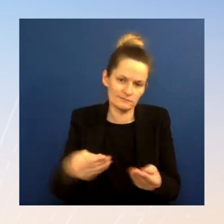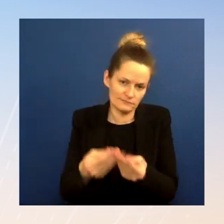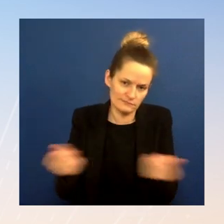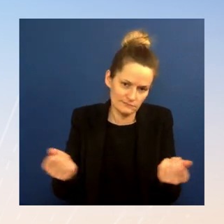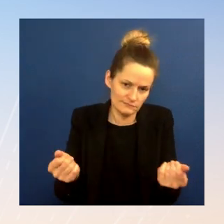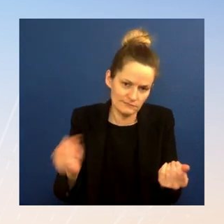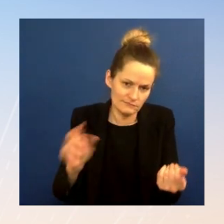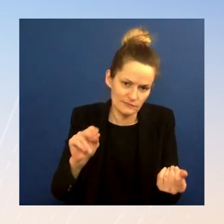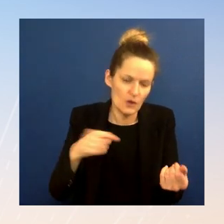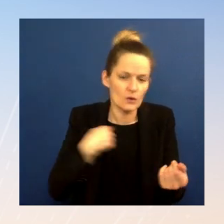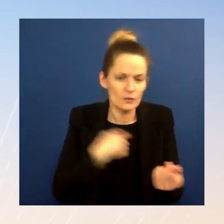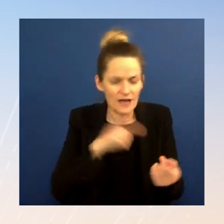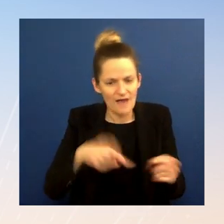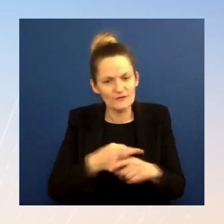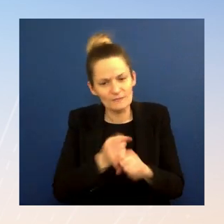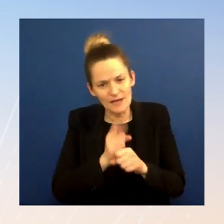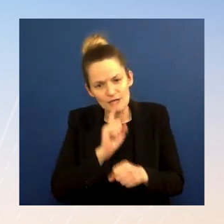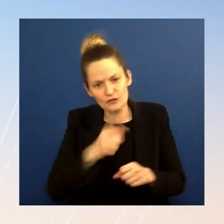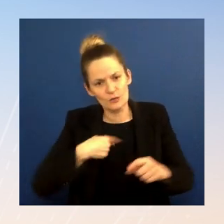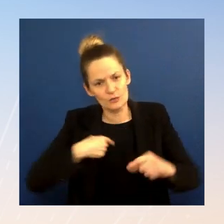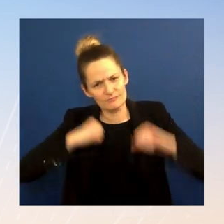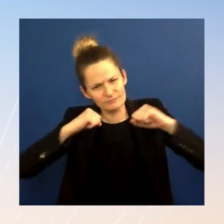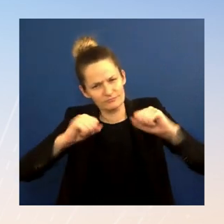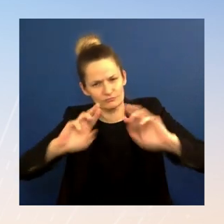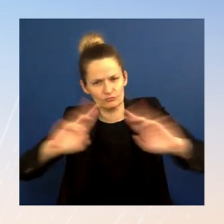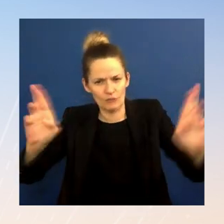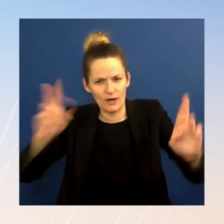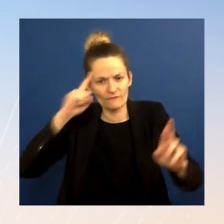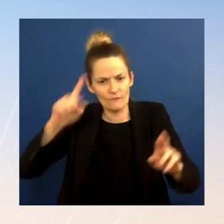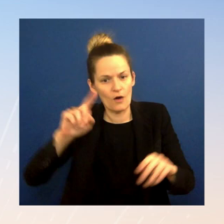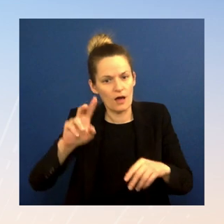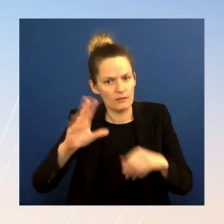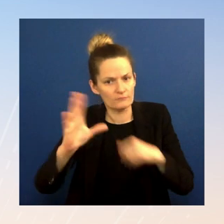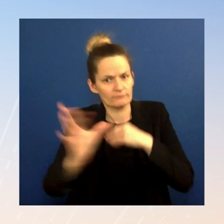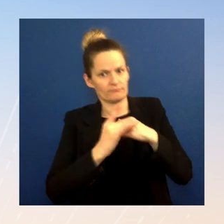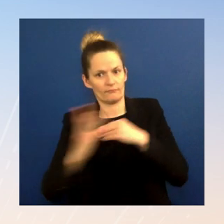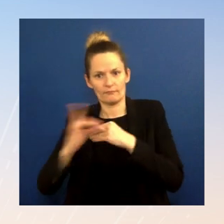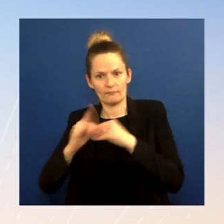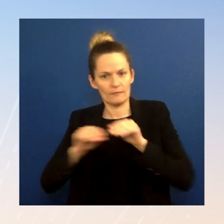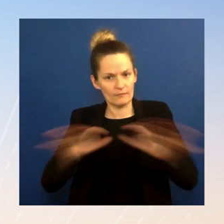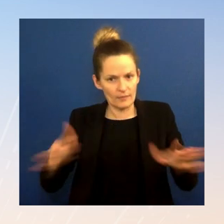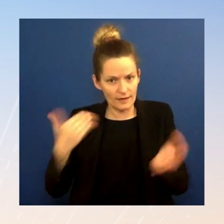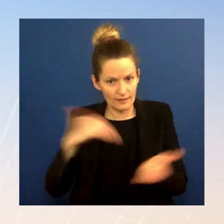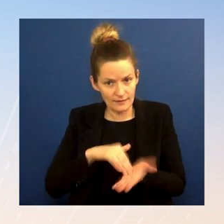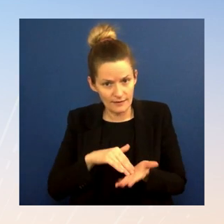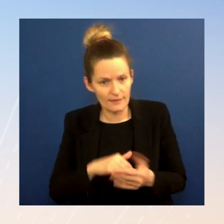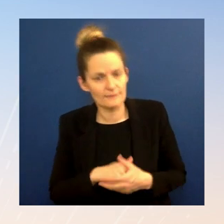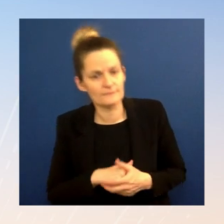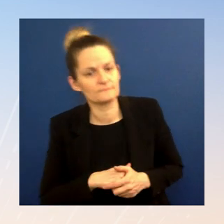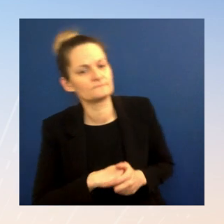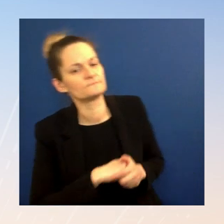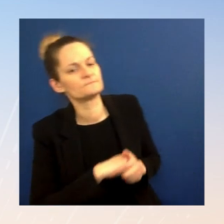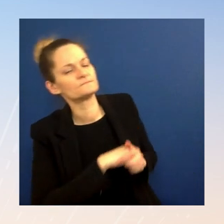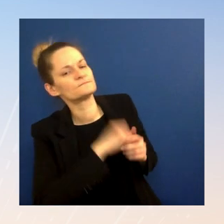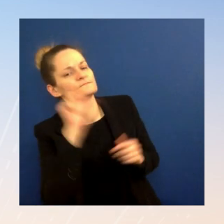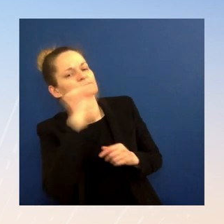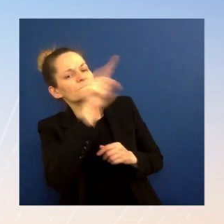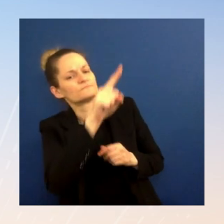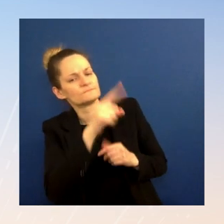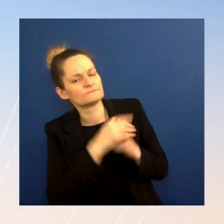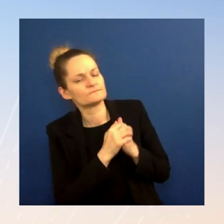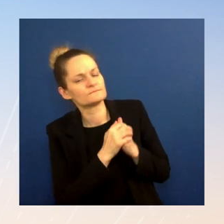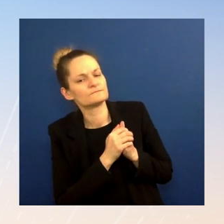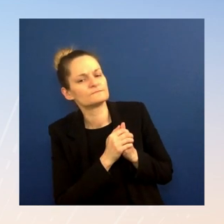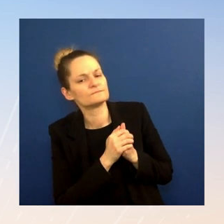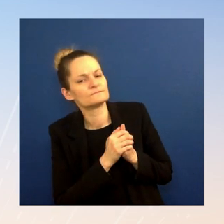Go ahead. Japan hosts the largest number of U.S. military, about 50,000 troops, about 500,000 Americans at any